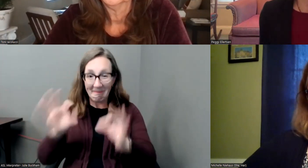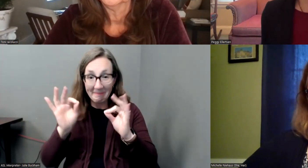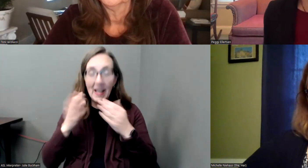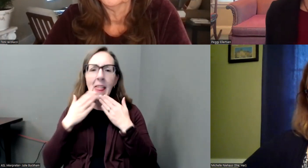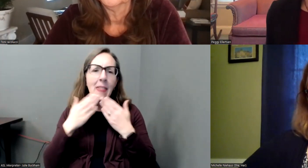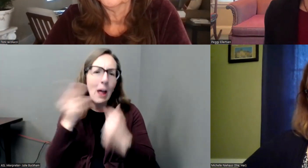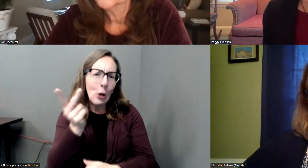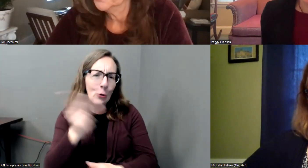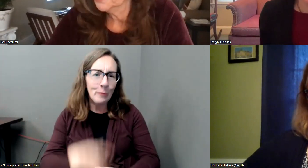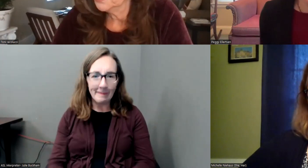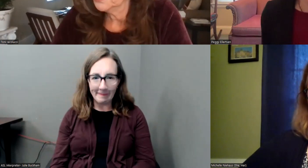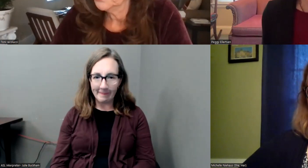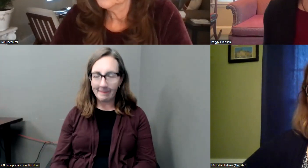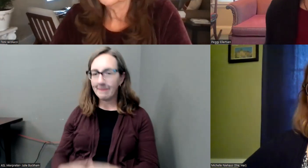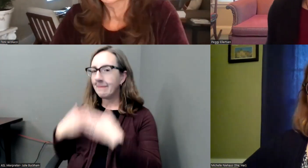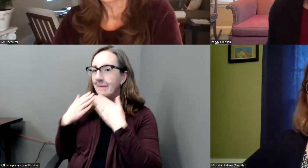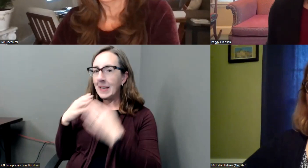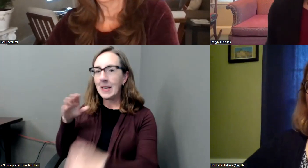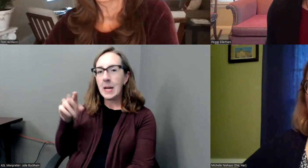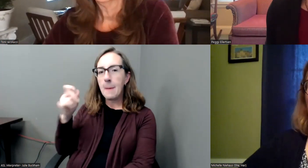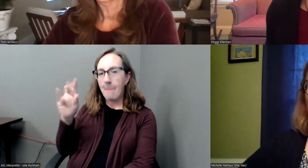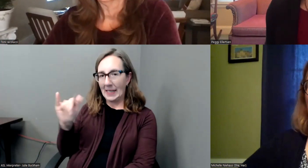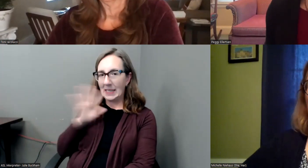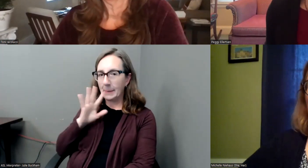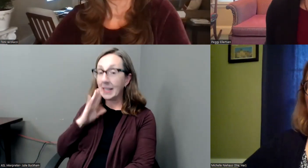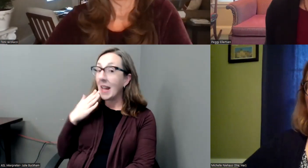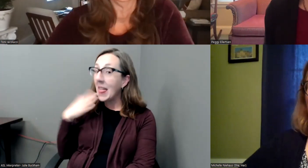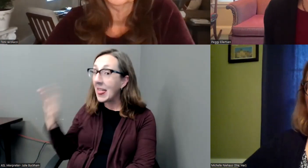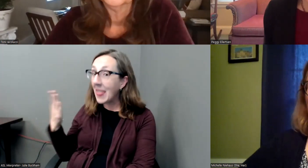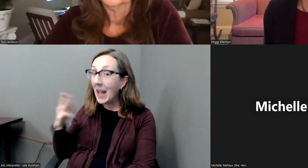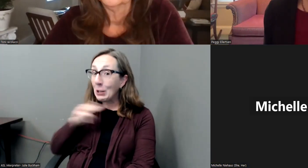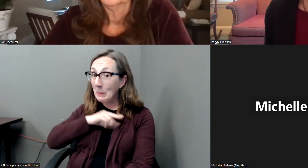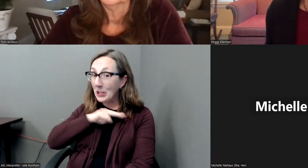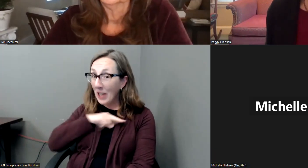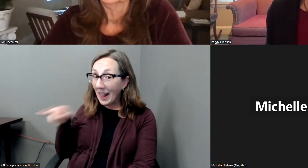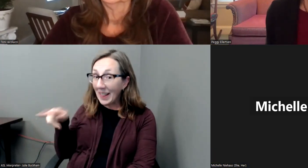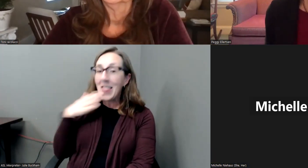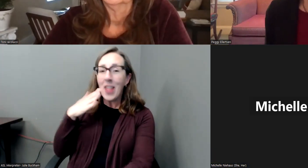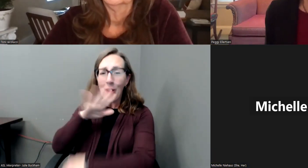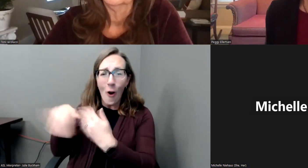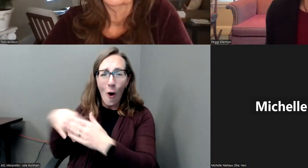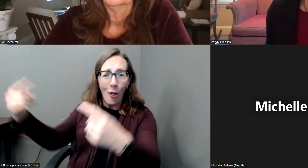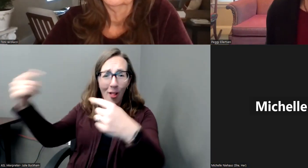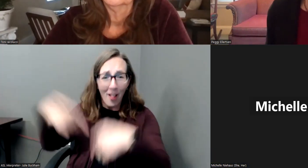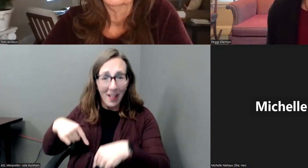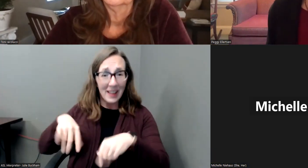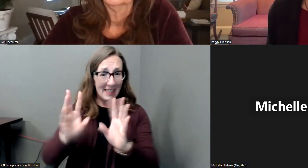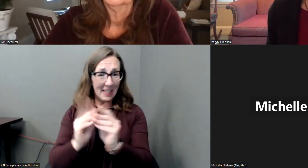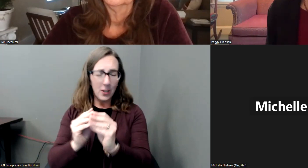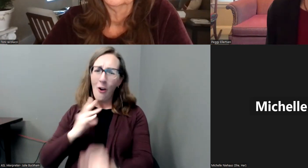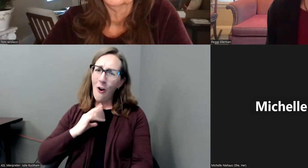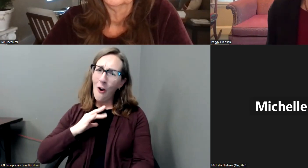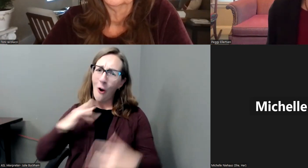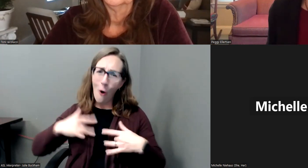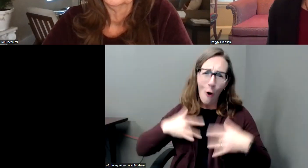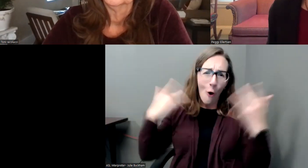ladies. Thank you, Michelle. And thank you everyone for attending our session today. We're extremely excited about